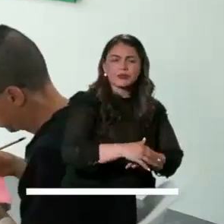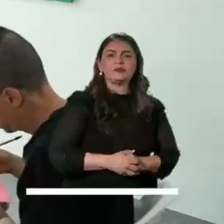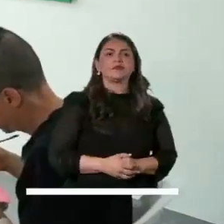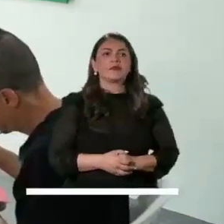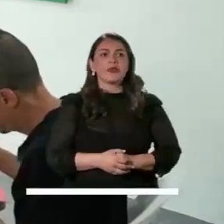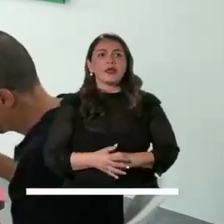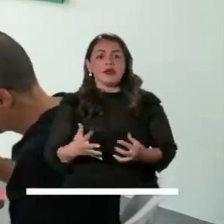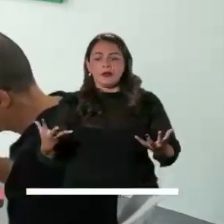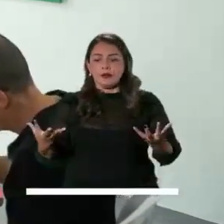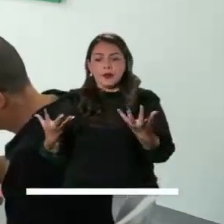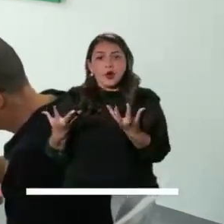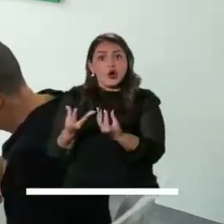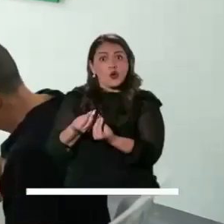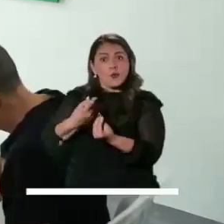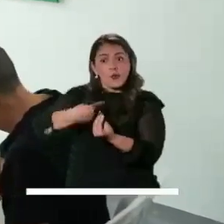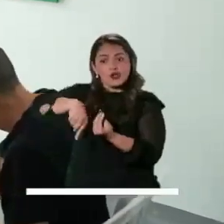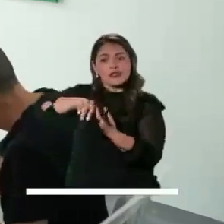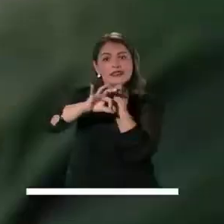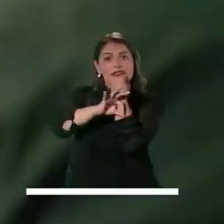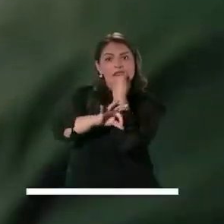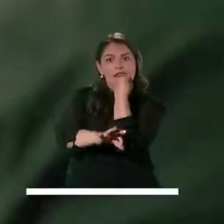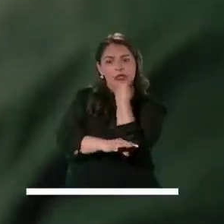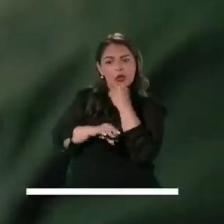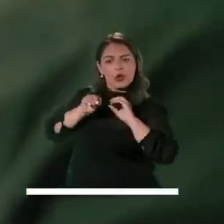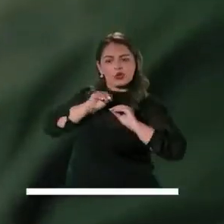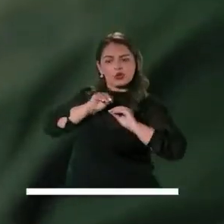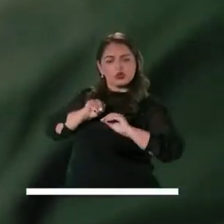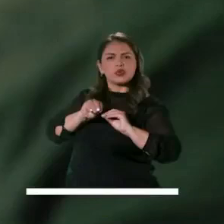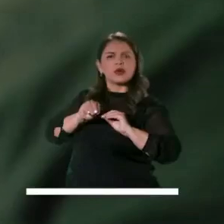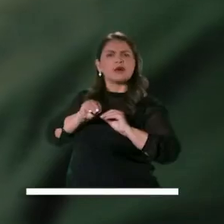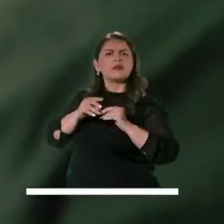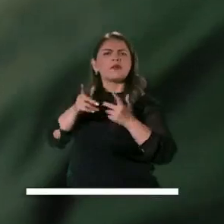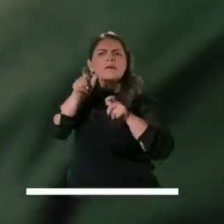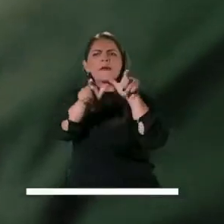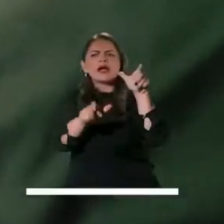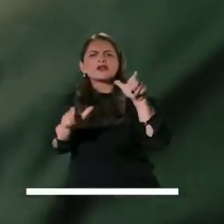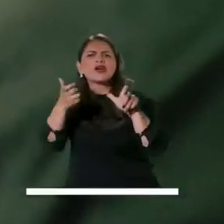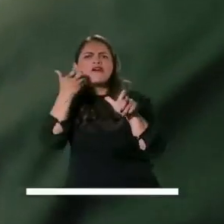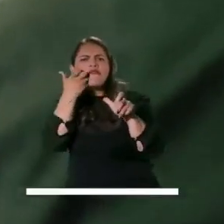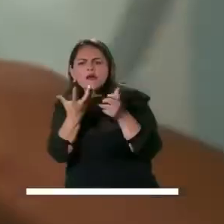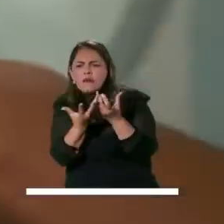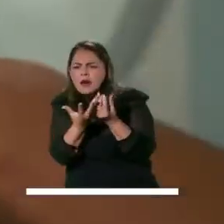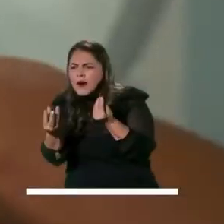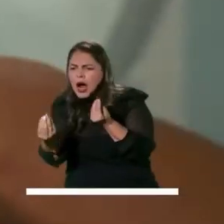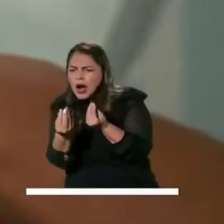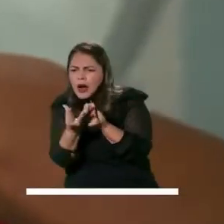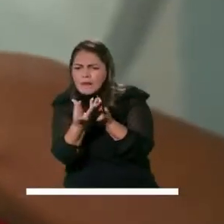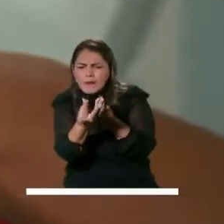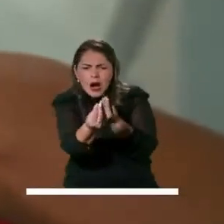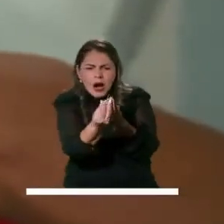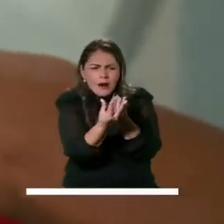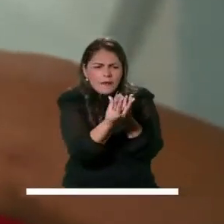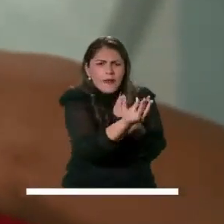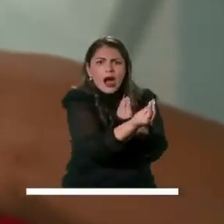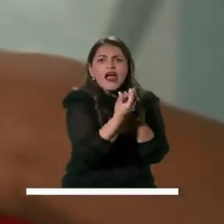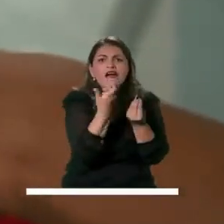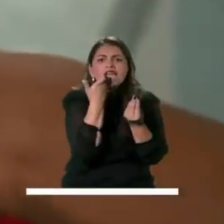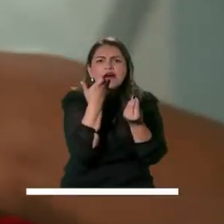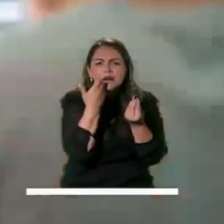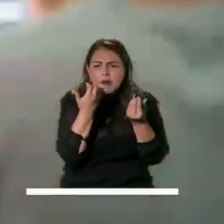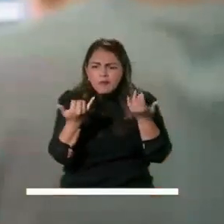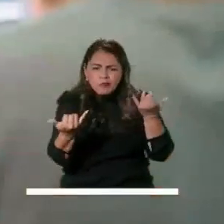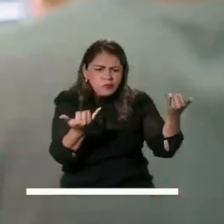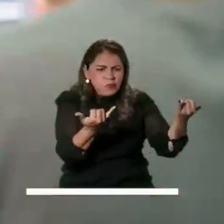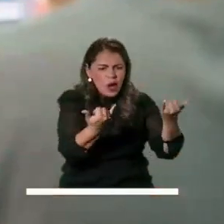I highlight that my psychoeducational groups are a space that benefits people through group